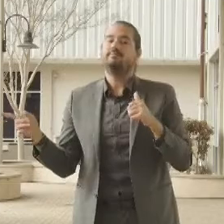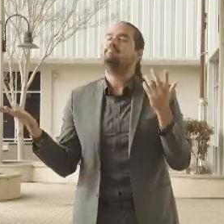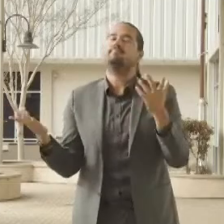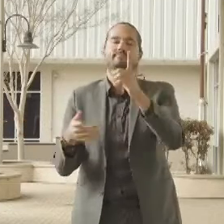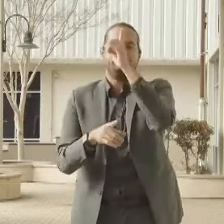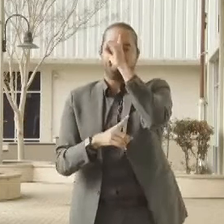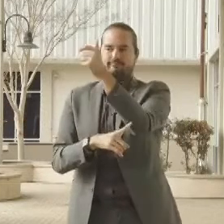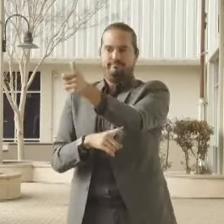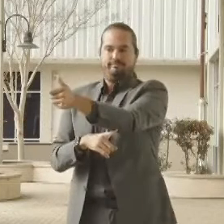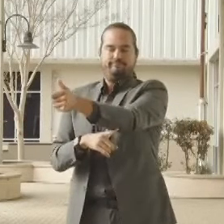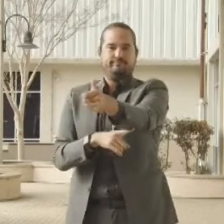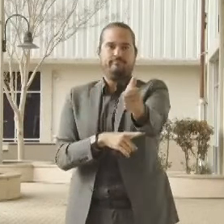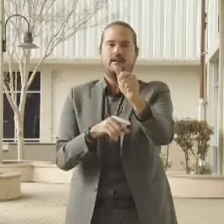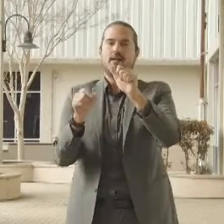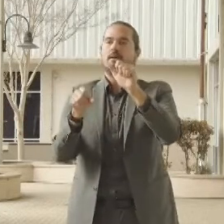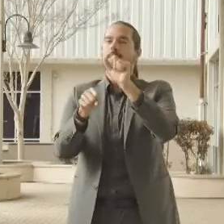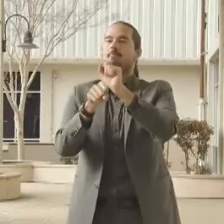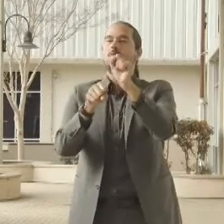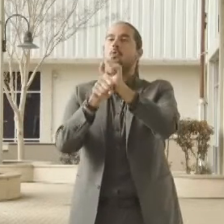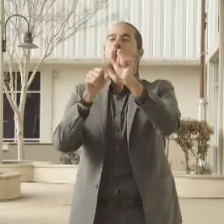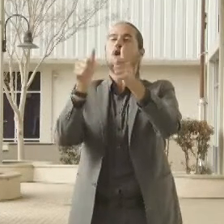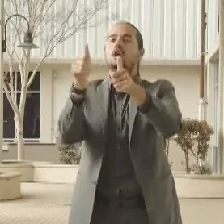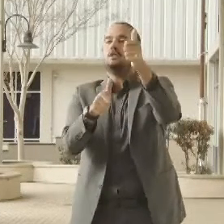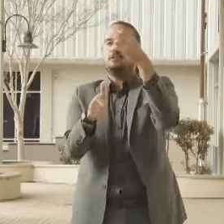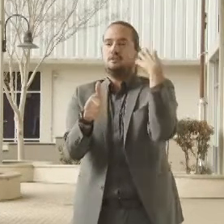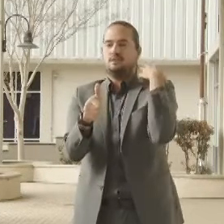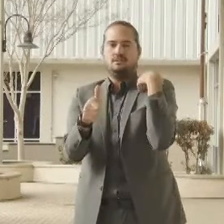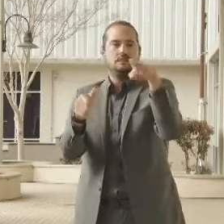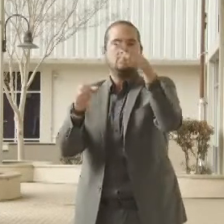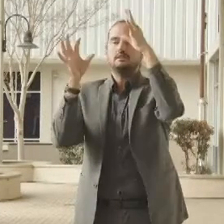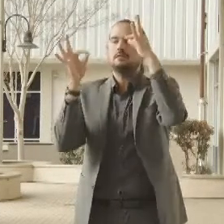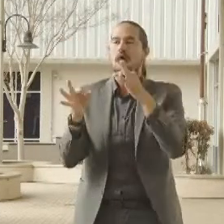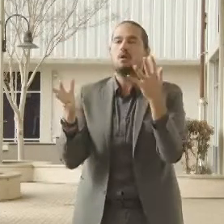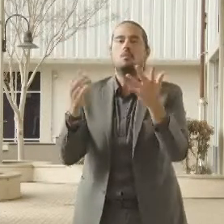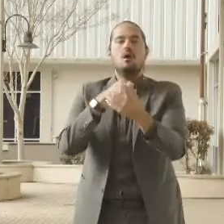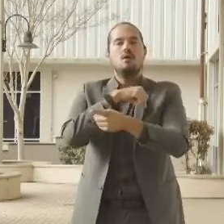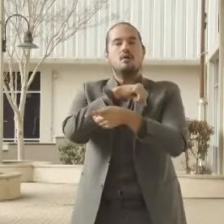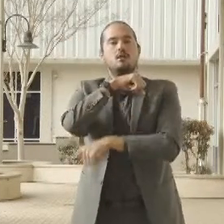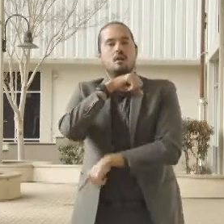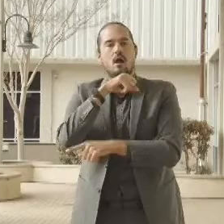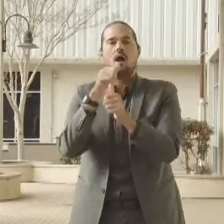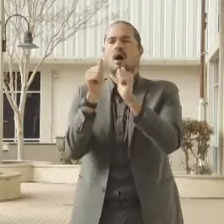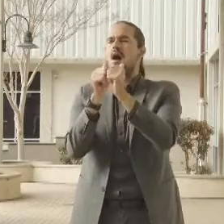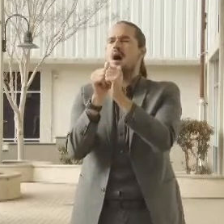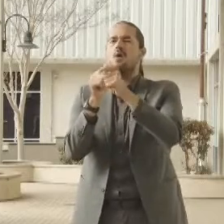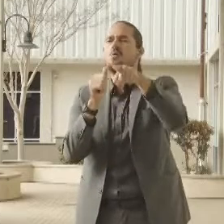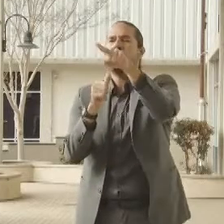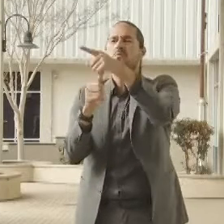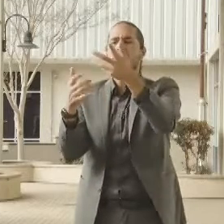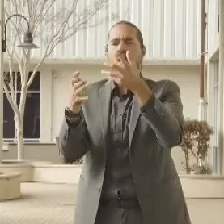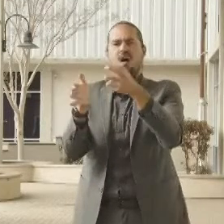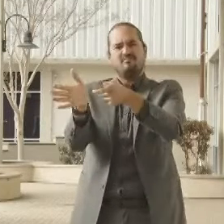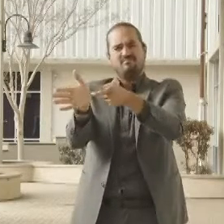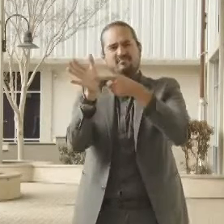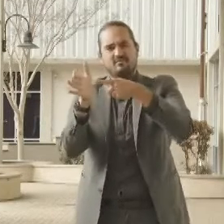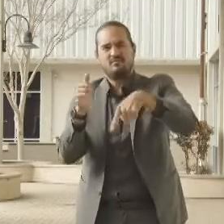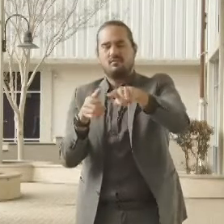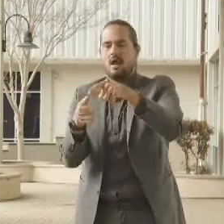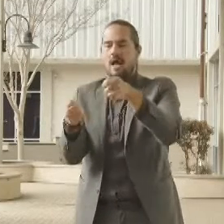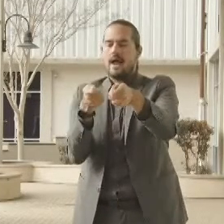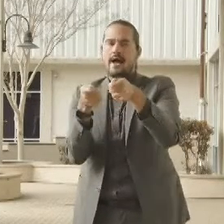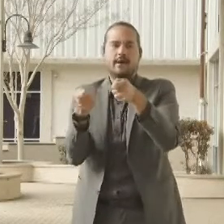their organizations. How the organizations handle the deployment of their